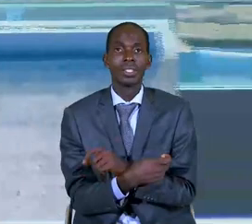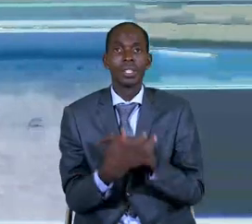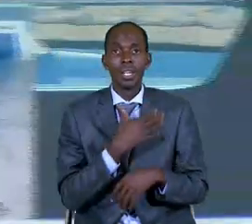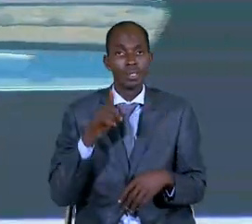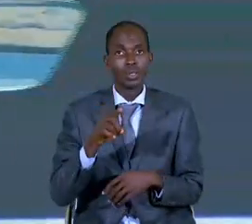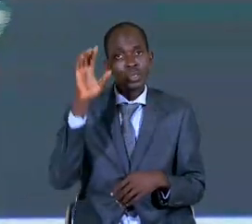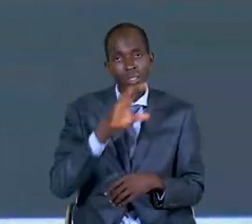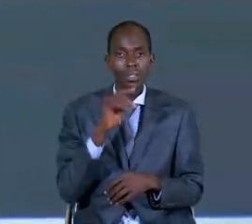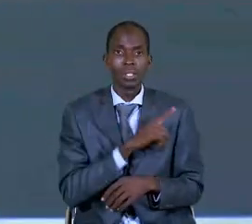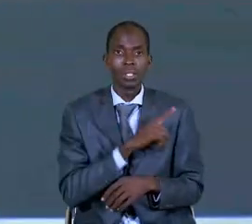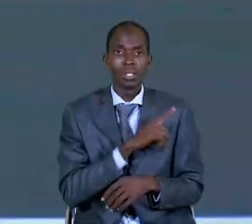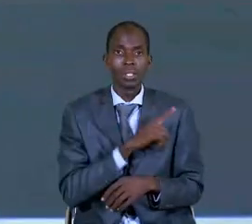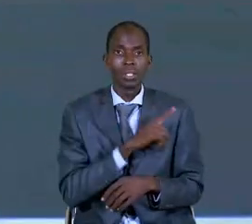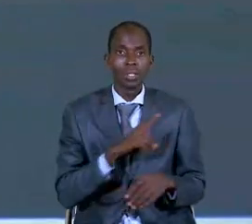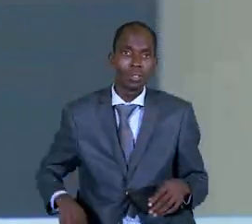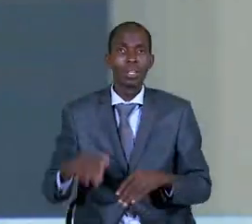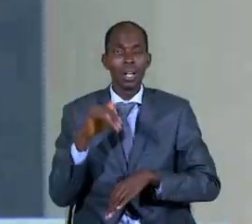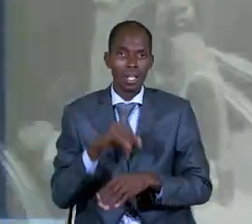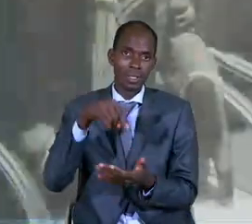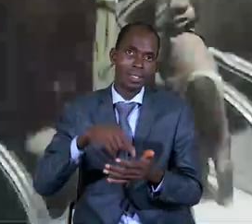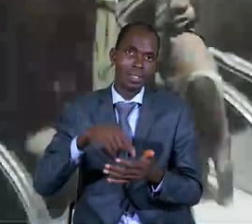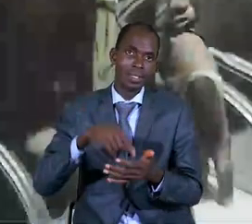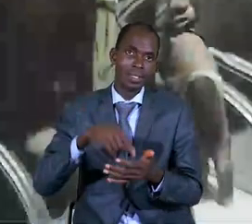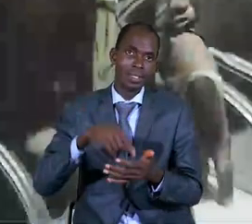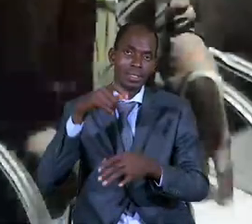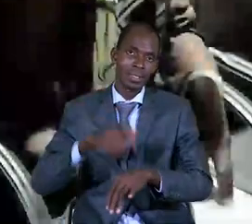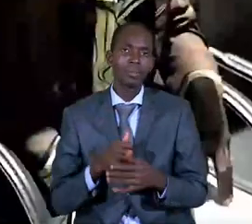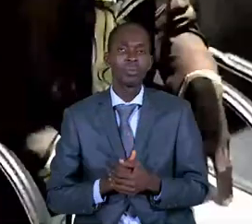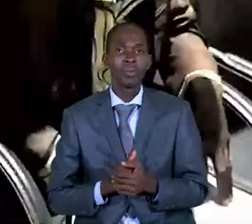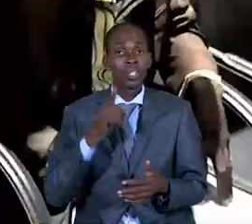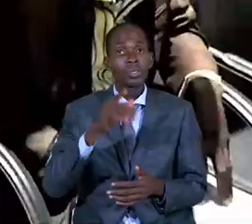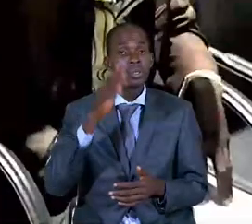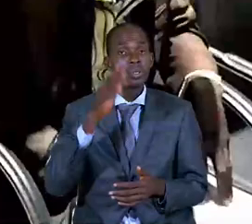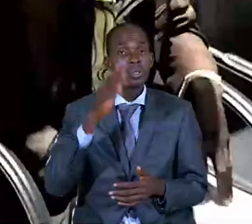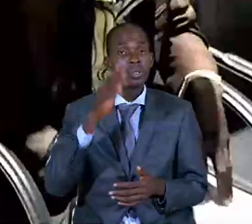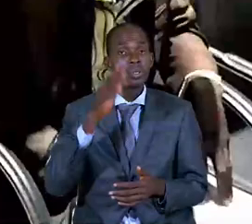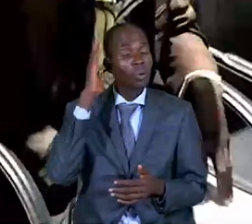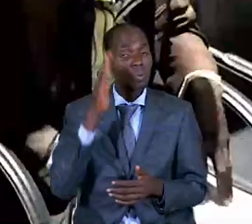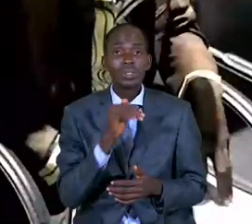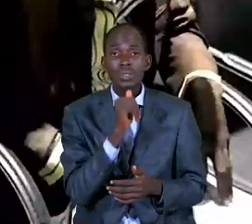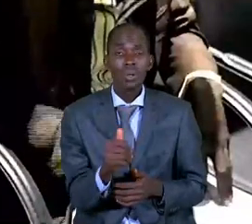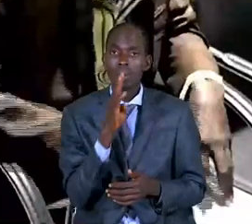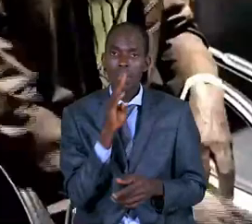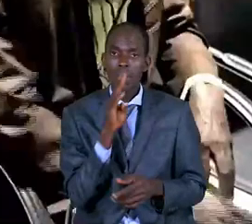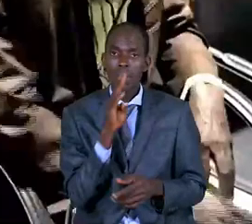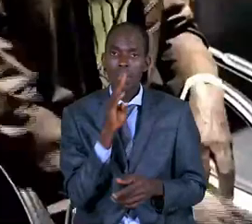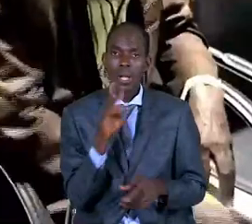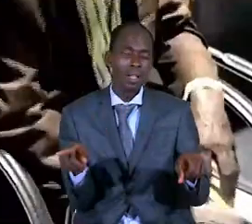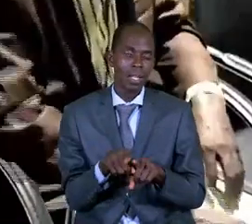seek the Lord at this time. You will not be like